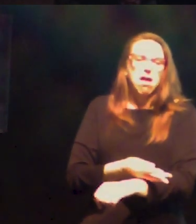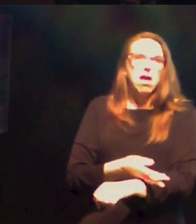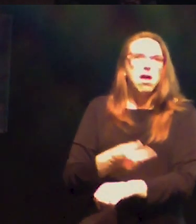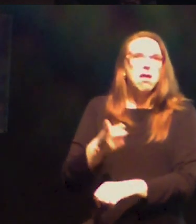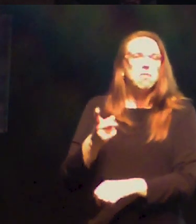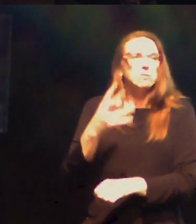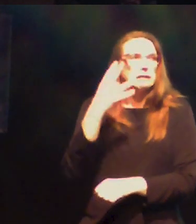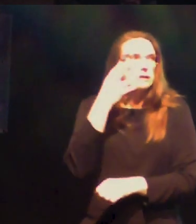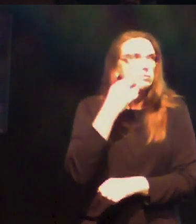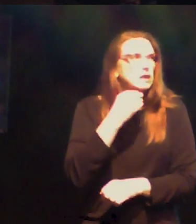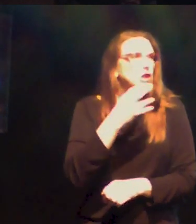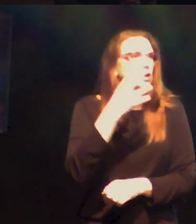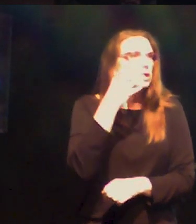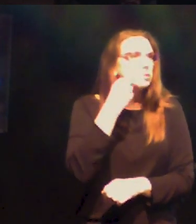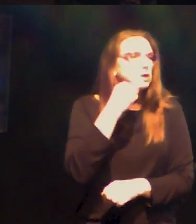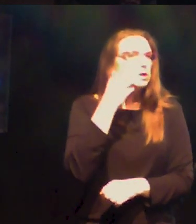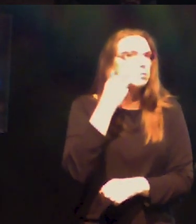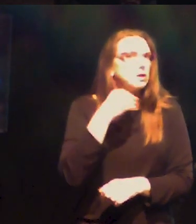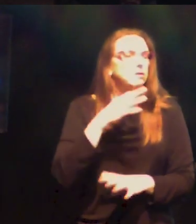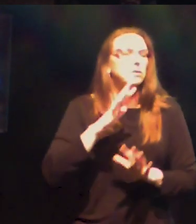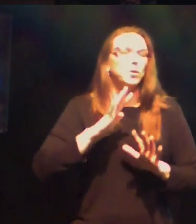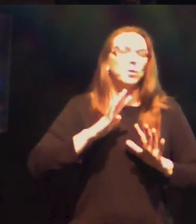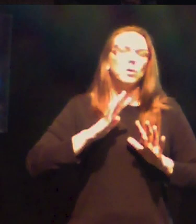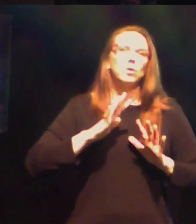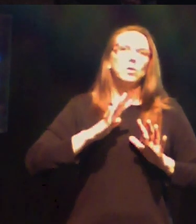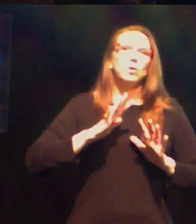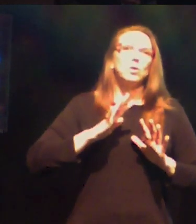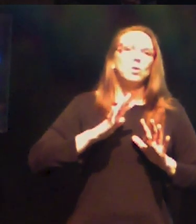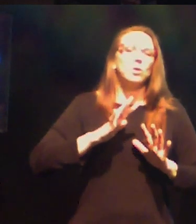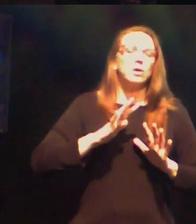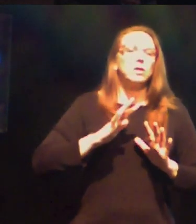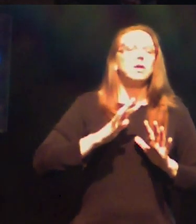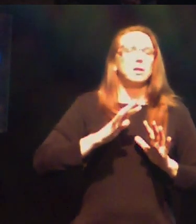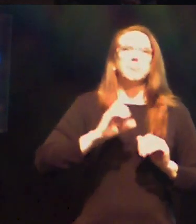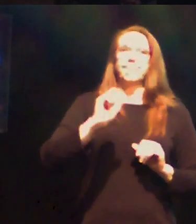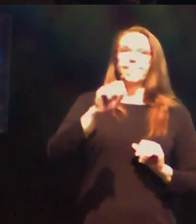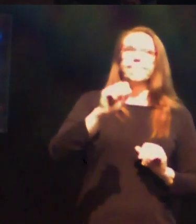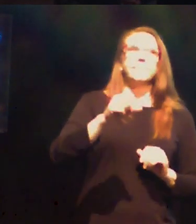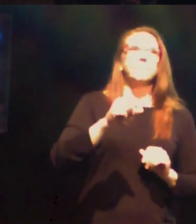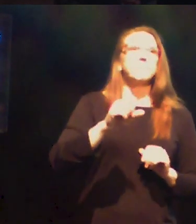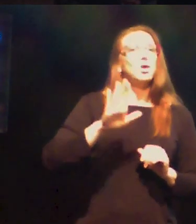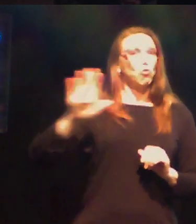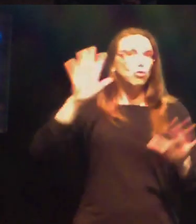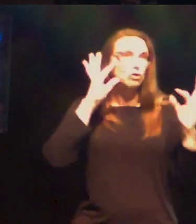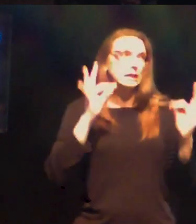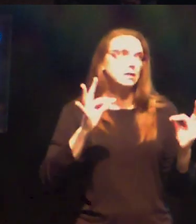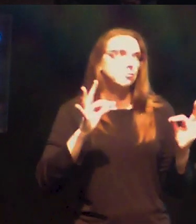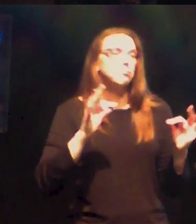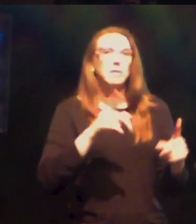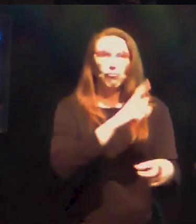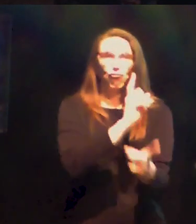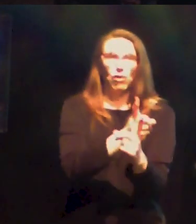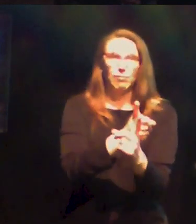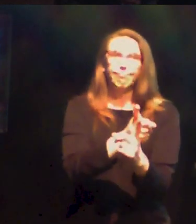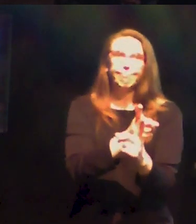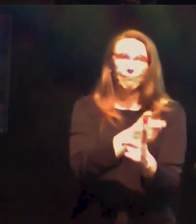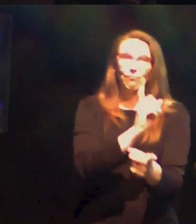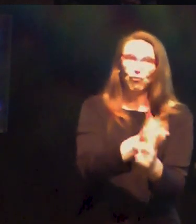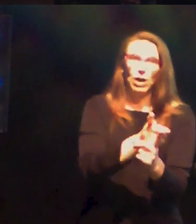she went through, you know. And so I feel like, you know, yeah, it was her decision, but you're right. Yeah,